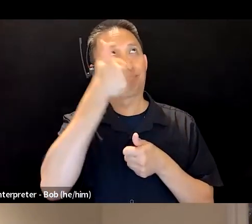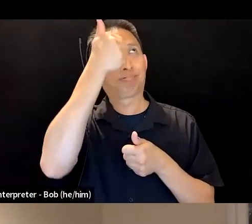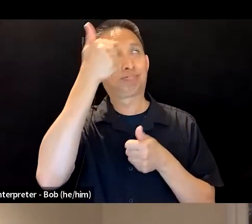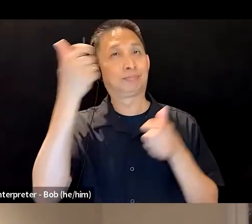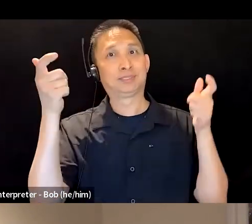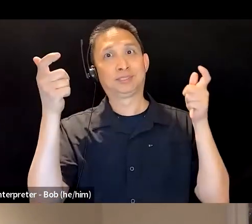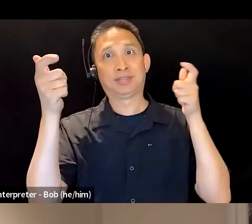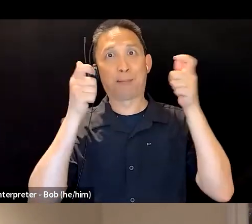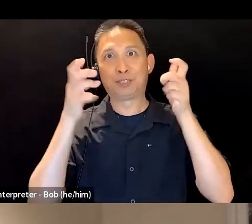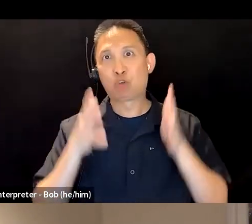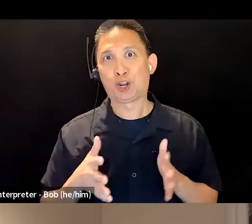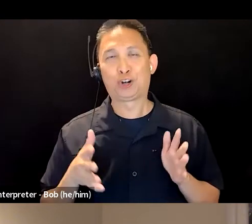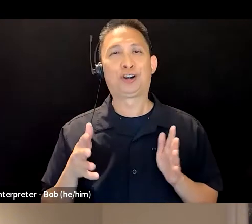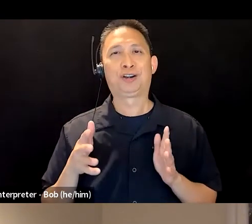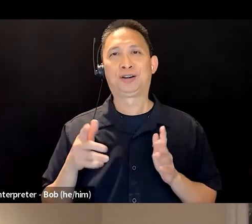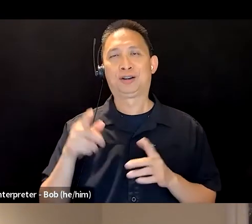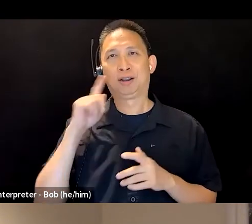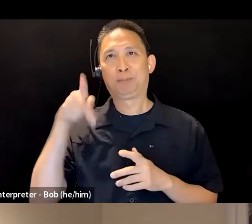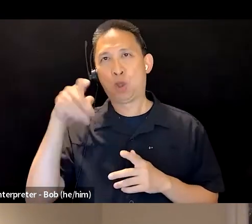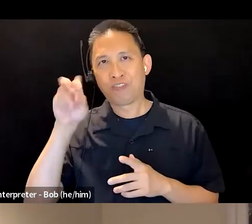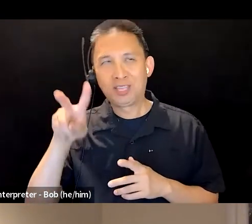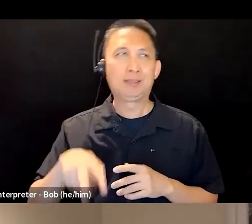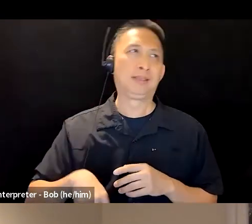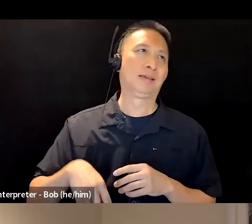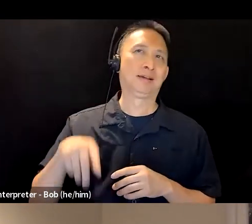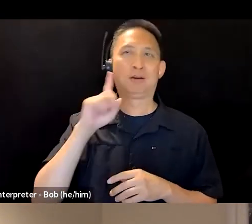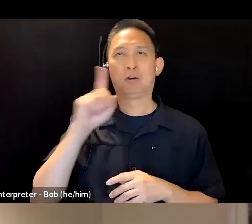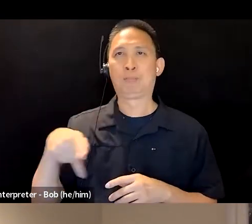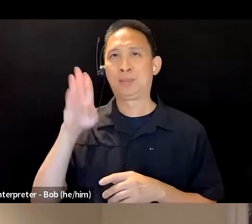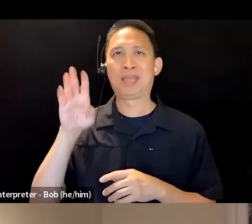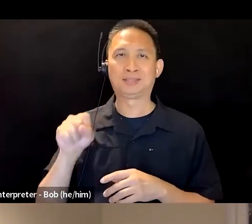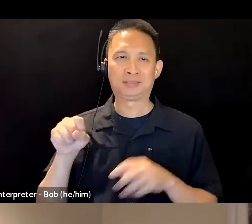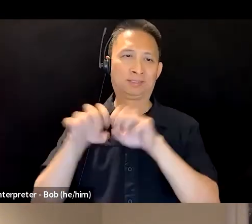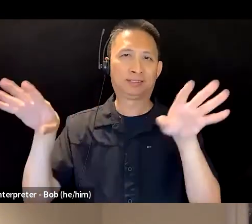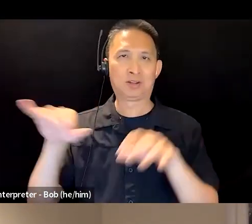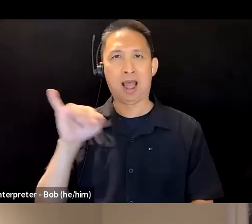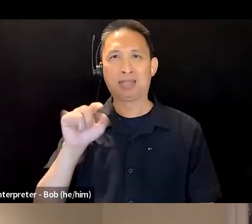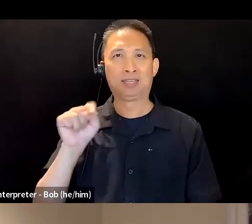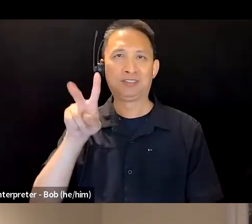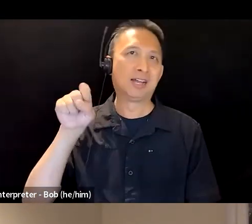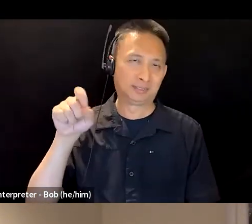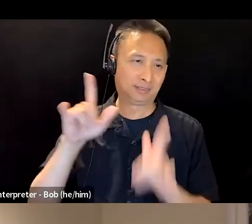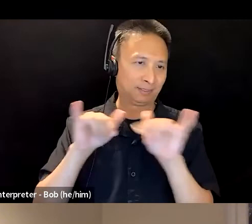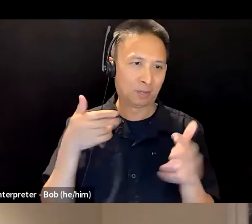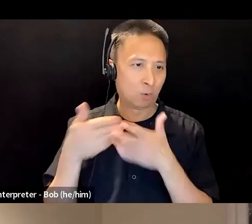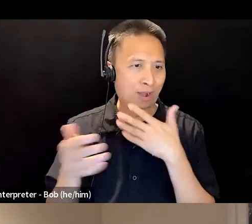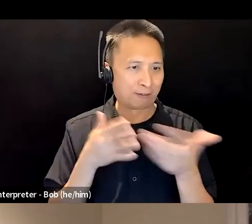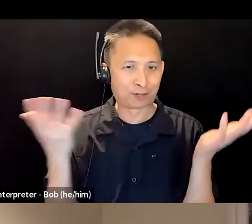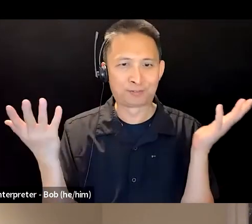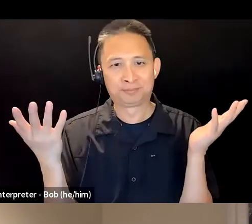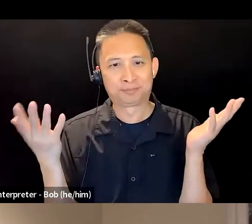at a strand like POV or ITVS, just because of the dynamics of